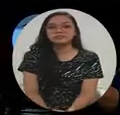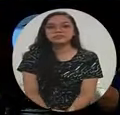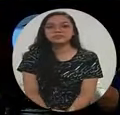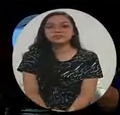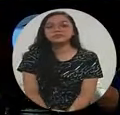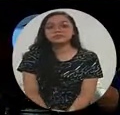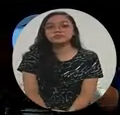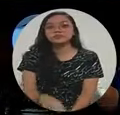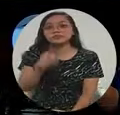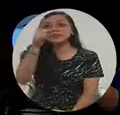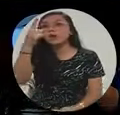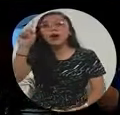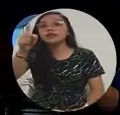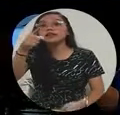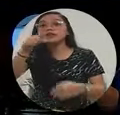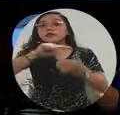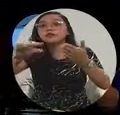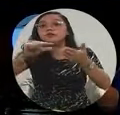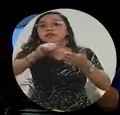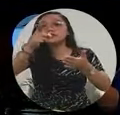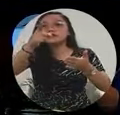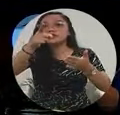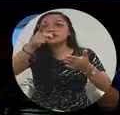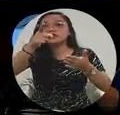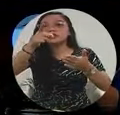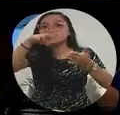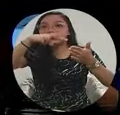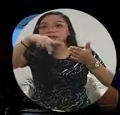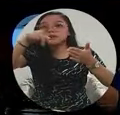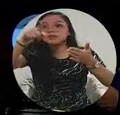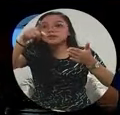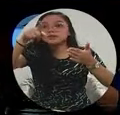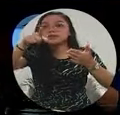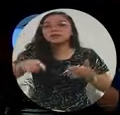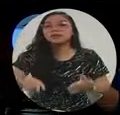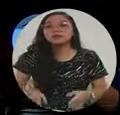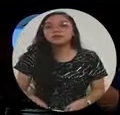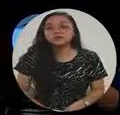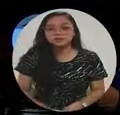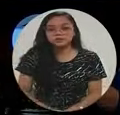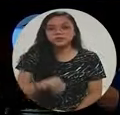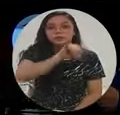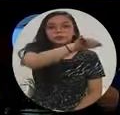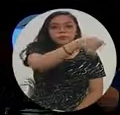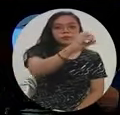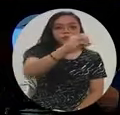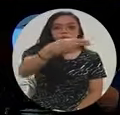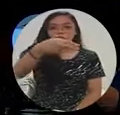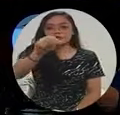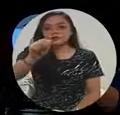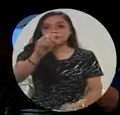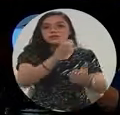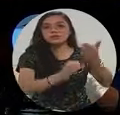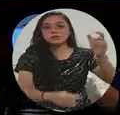Is that right? Yes. Okay, John, recite the verse,